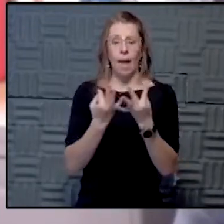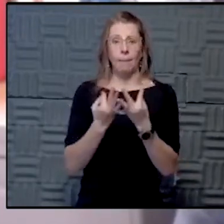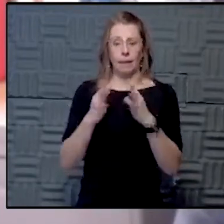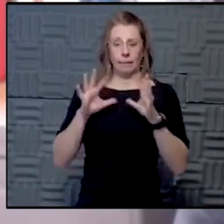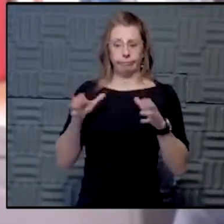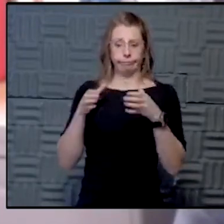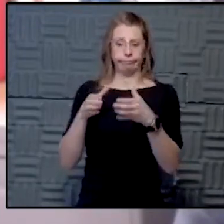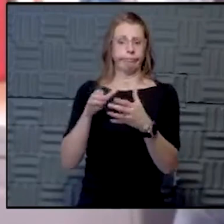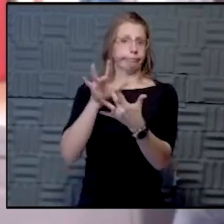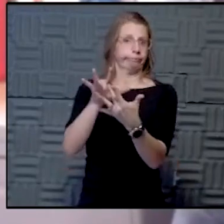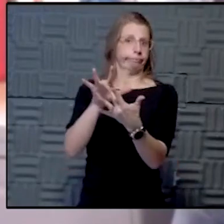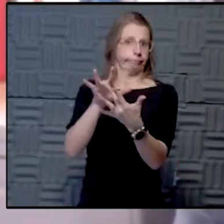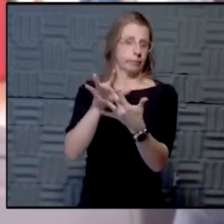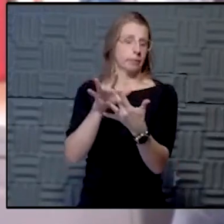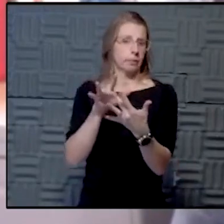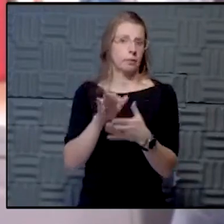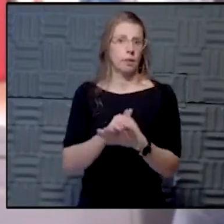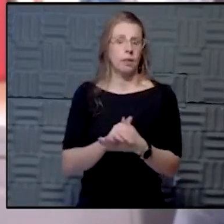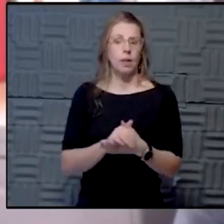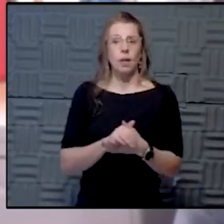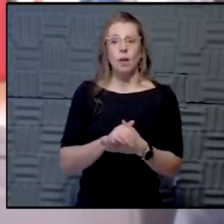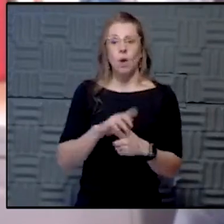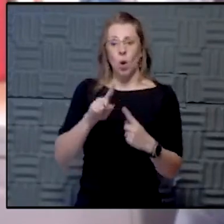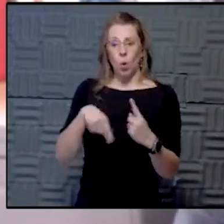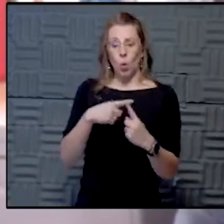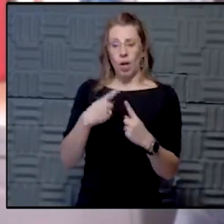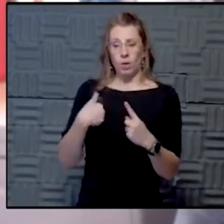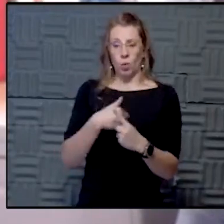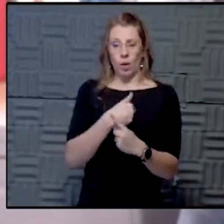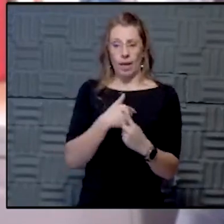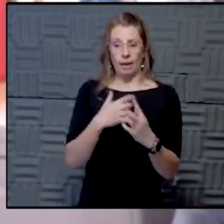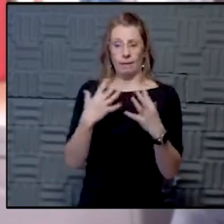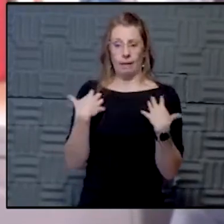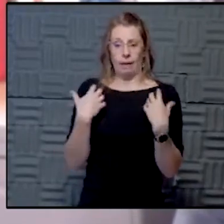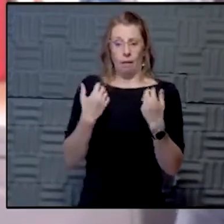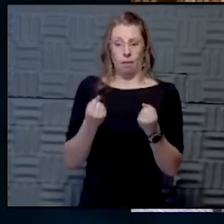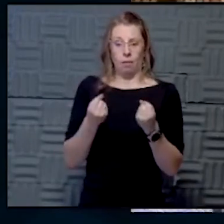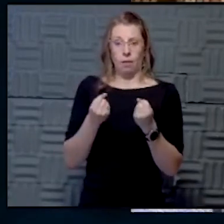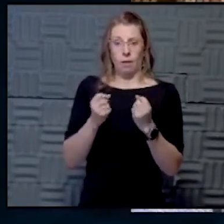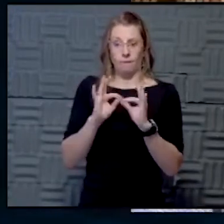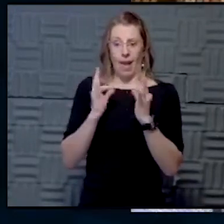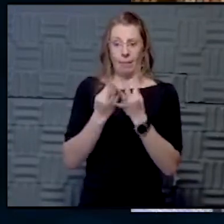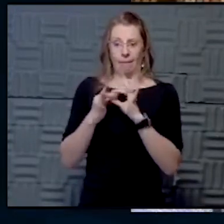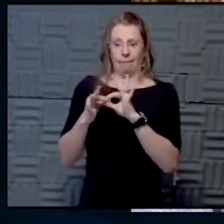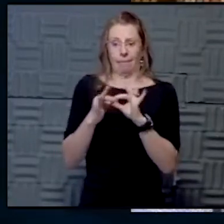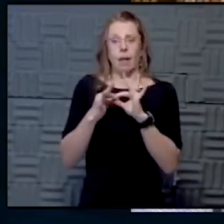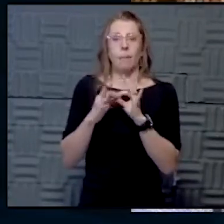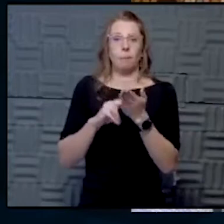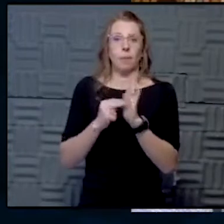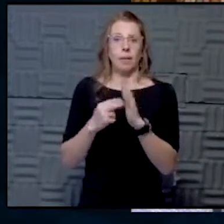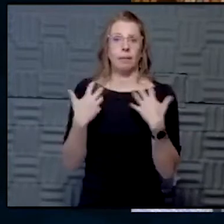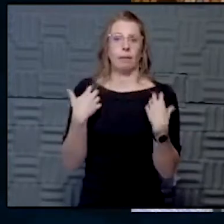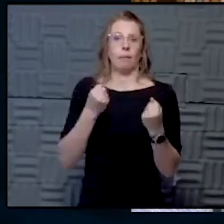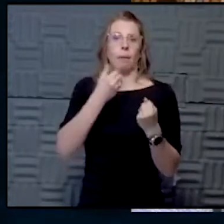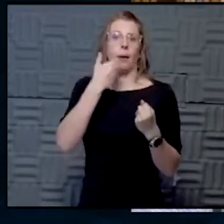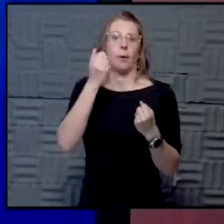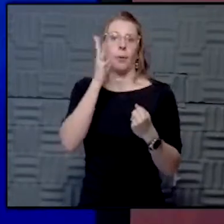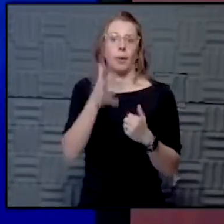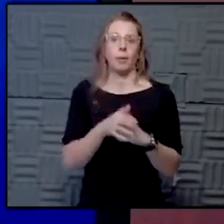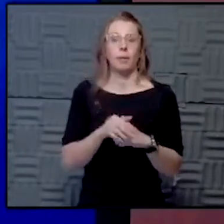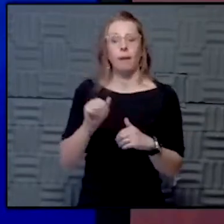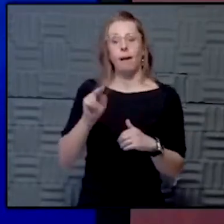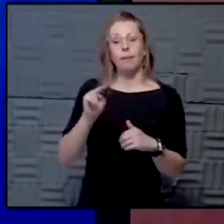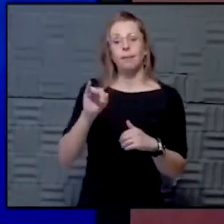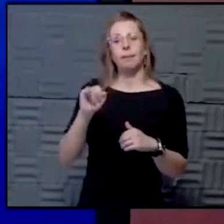and we tend to heal better when we heal as a family. And Anil, I don't